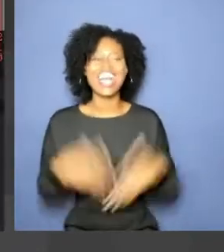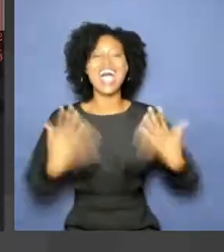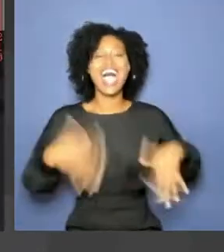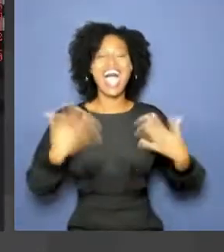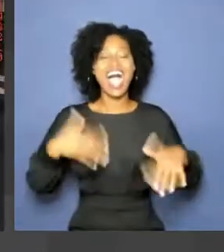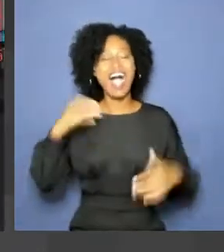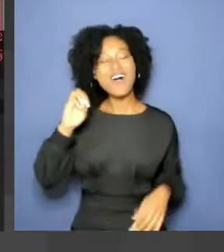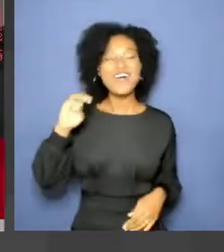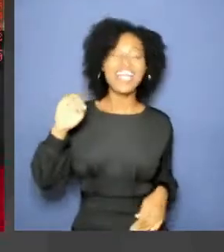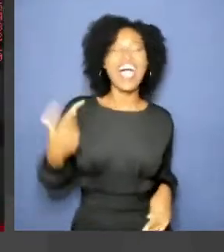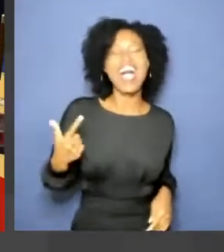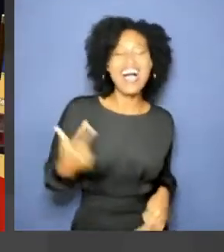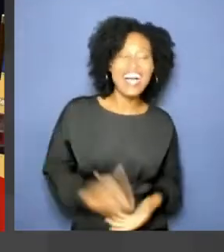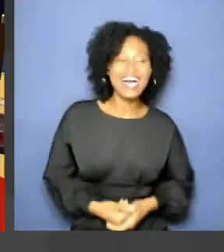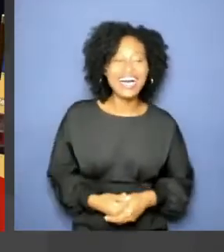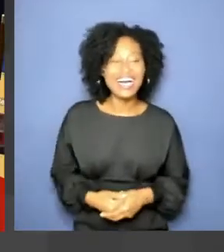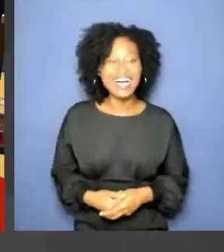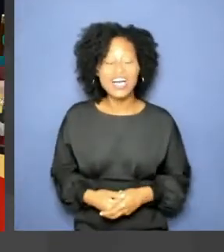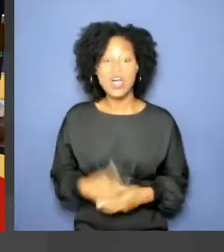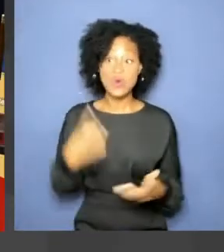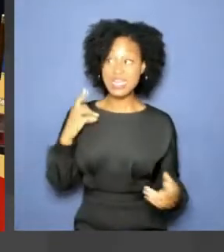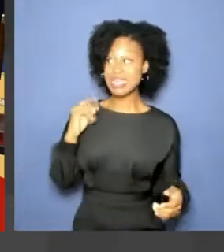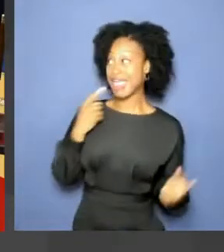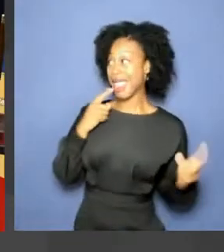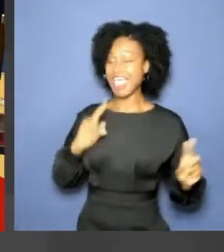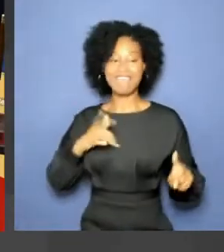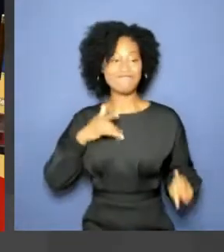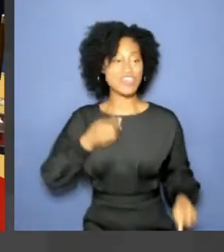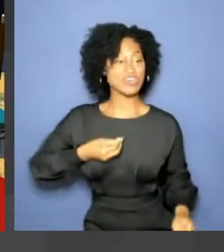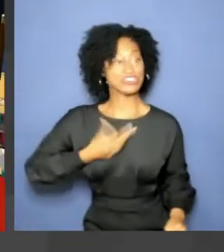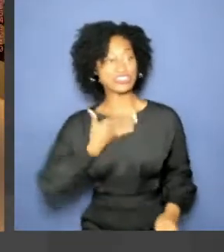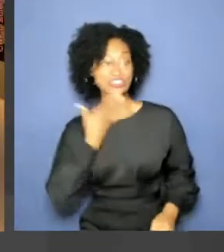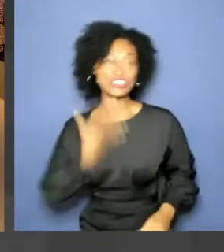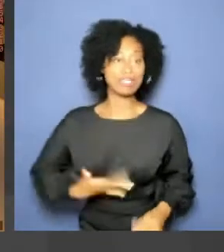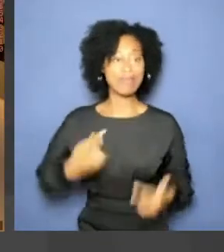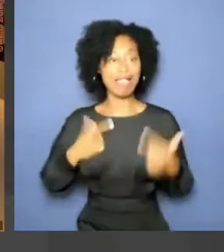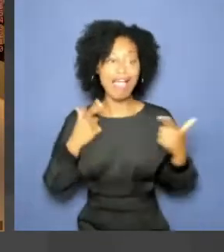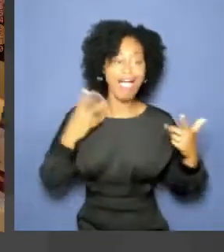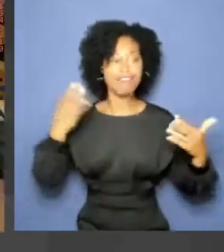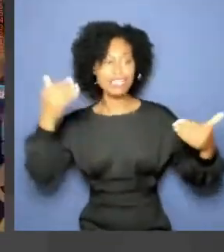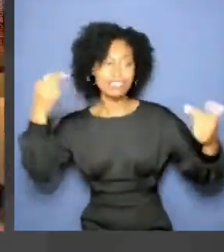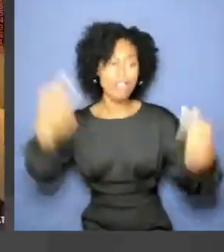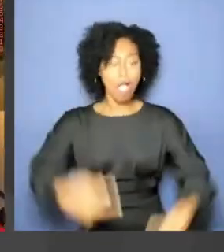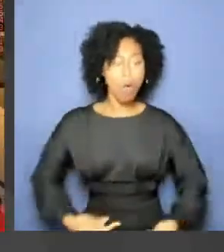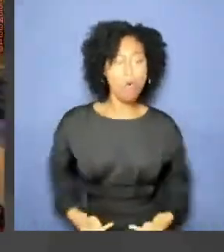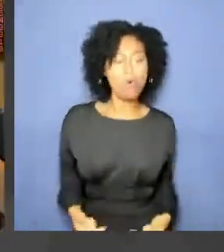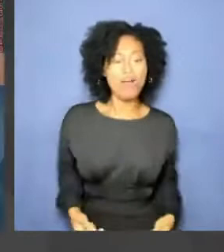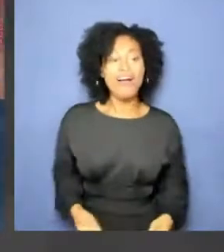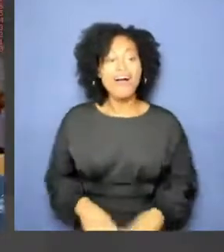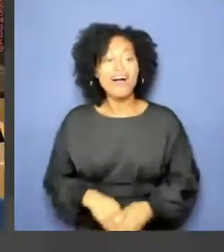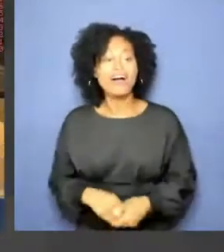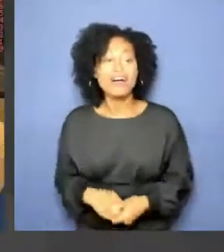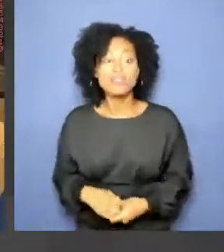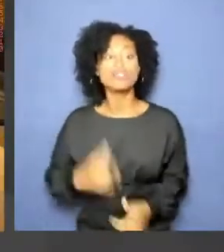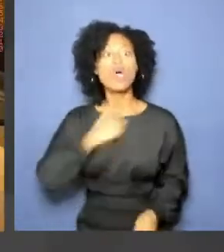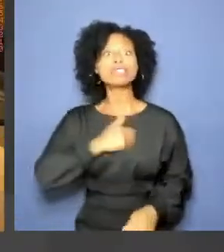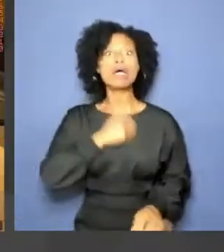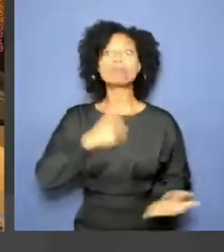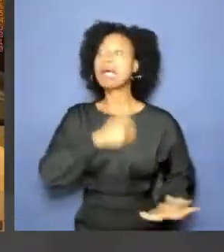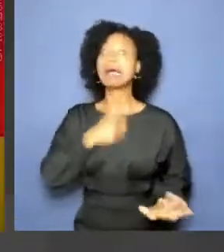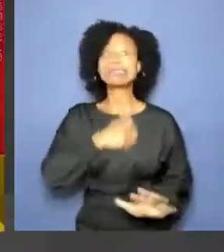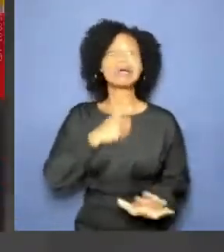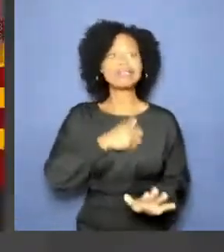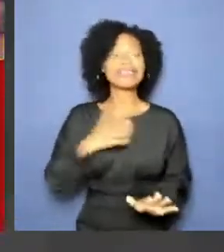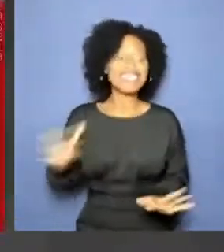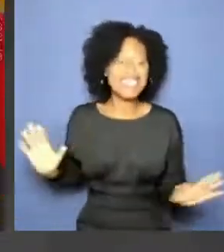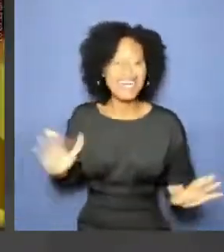They said we couldn't do it. We did it. It feels good to be alive, guys. Let's go. Can we get in the middle? Oh, sorry. I was saying that my back hurt from